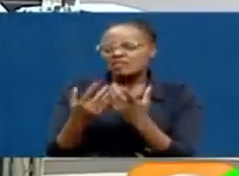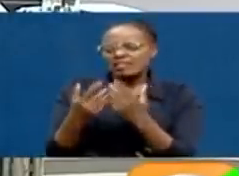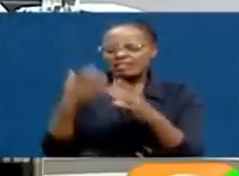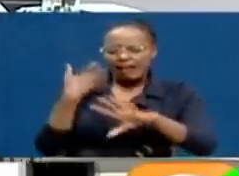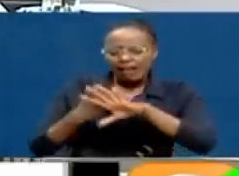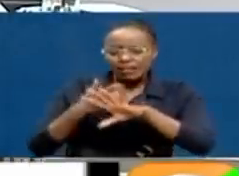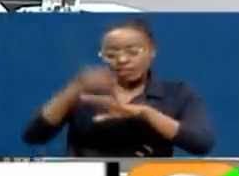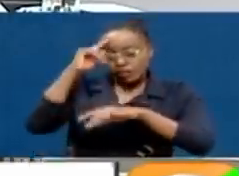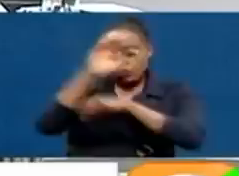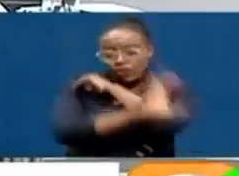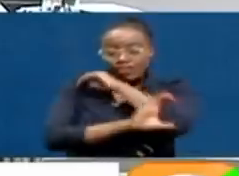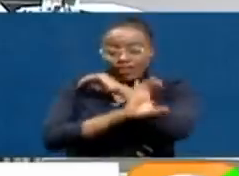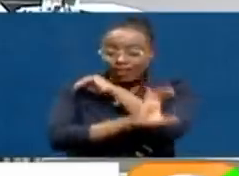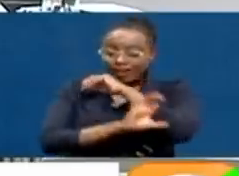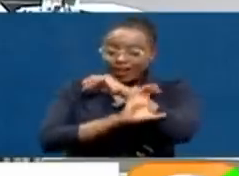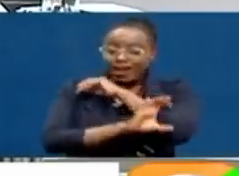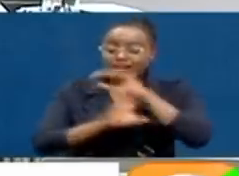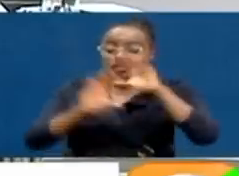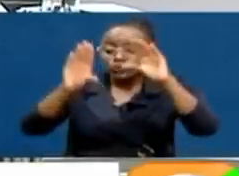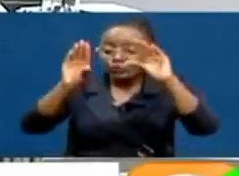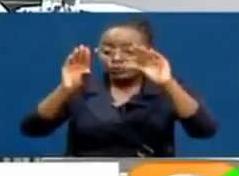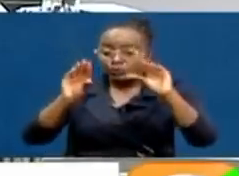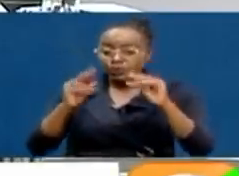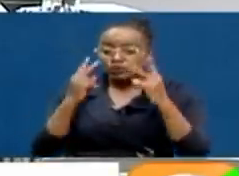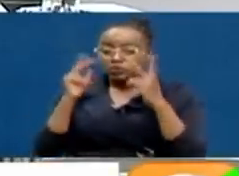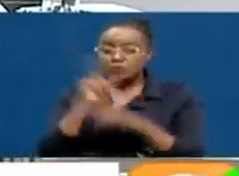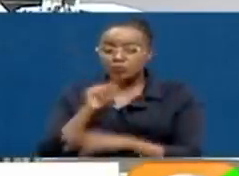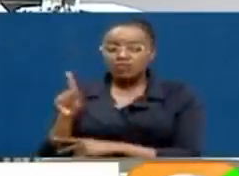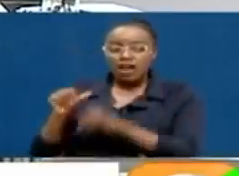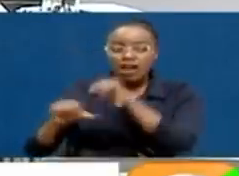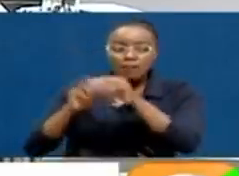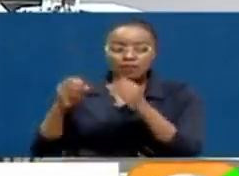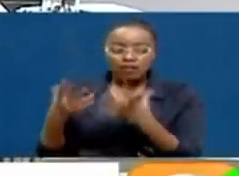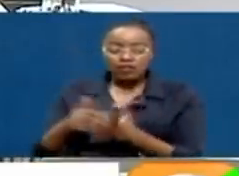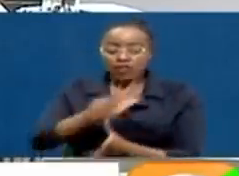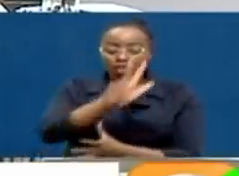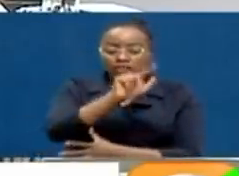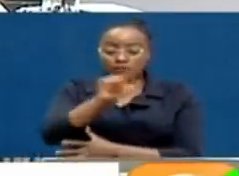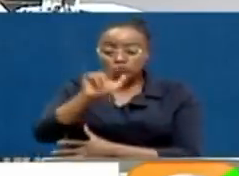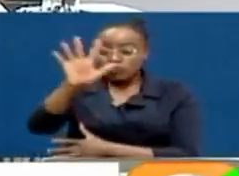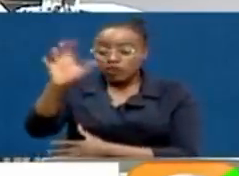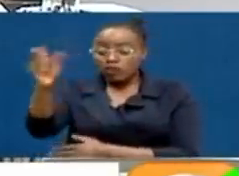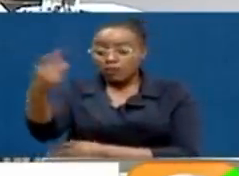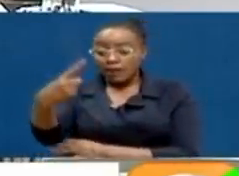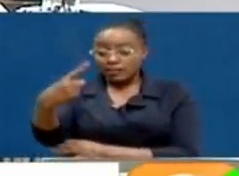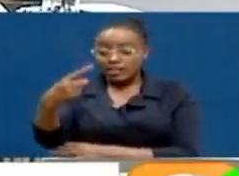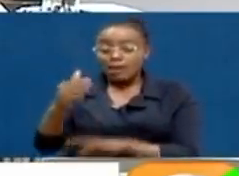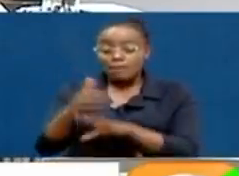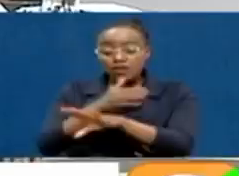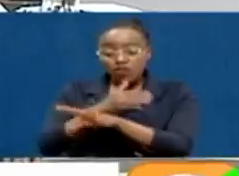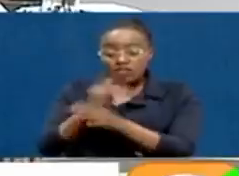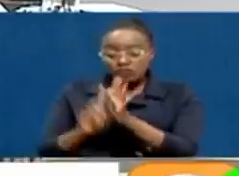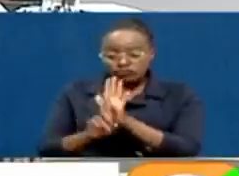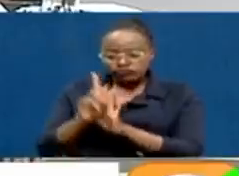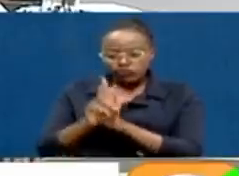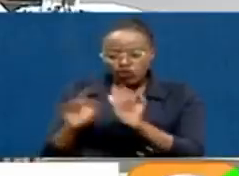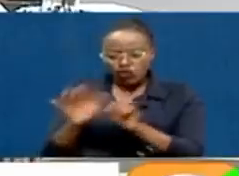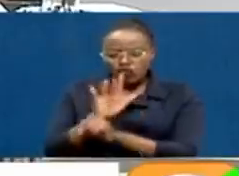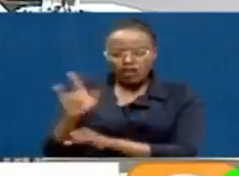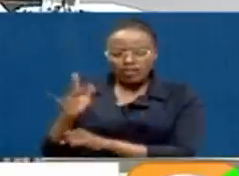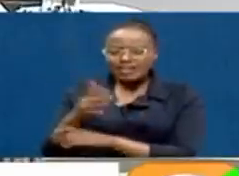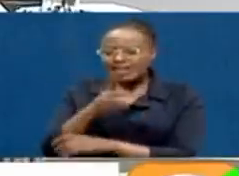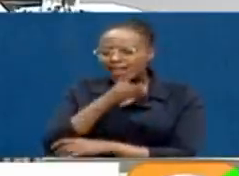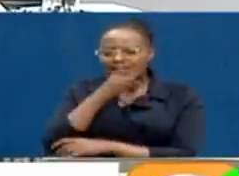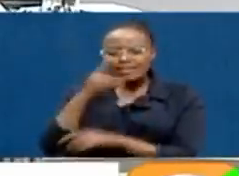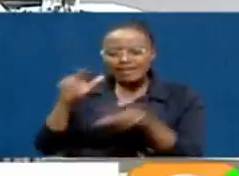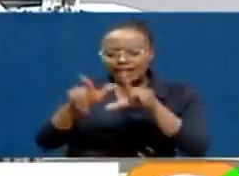most countries to contain it. And this is what you can see. It takes about 3 to 5 months to be fully developed. This is a desert locust, the one you